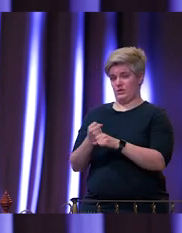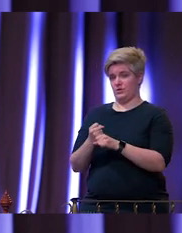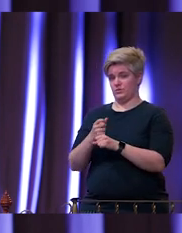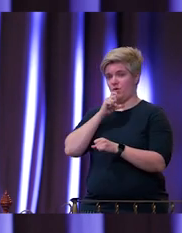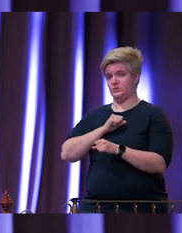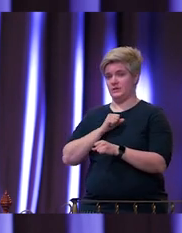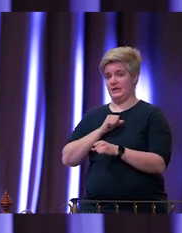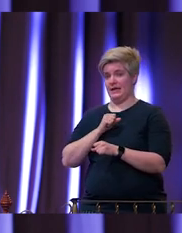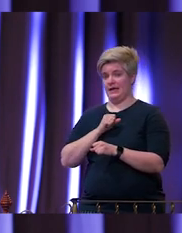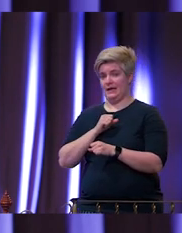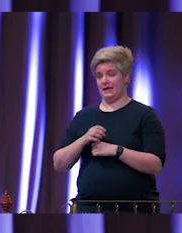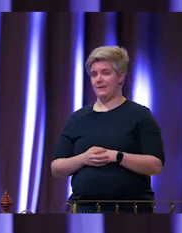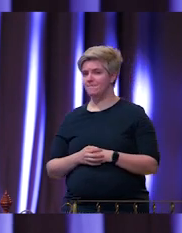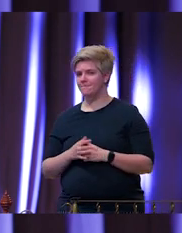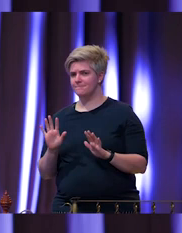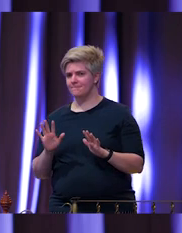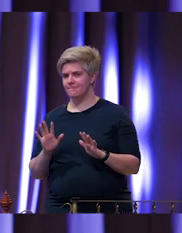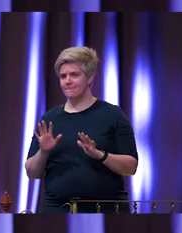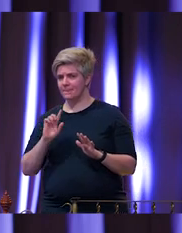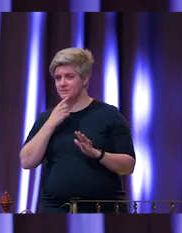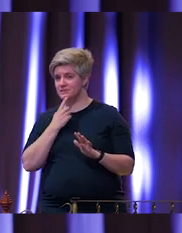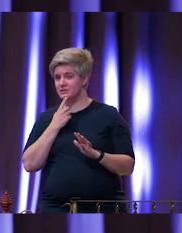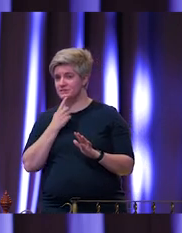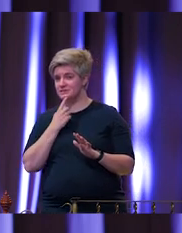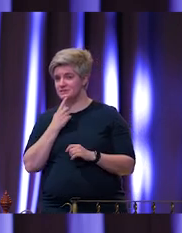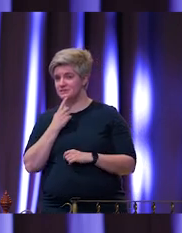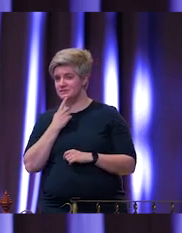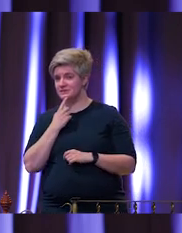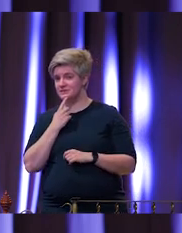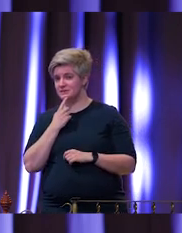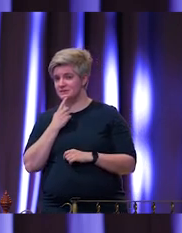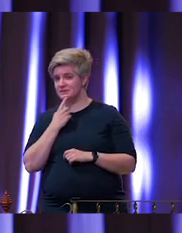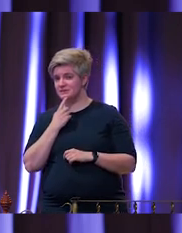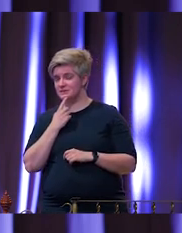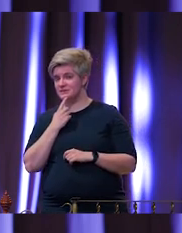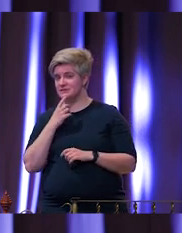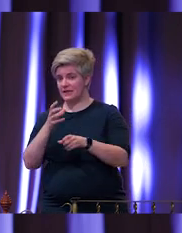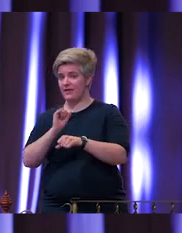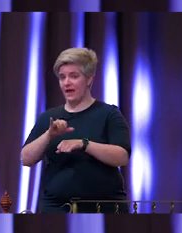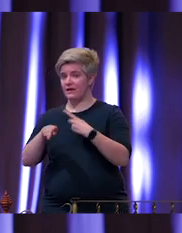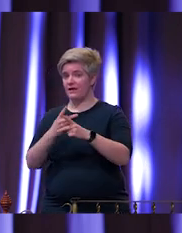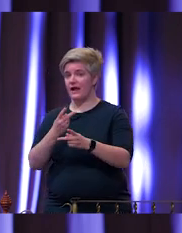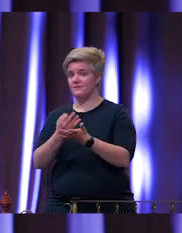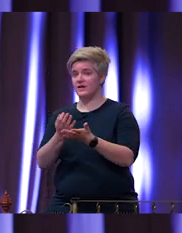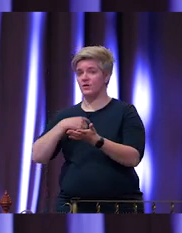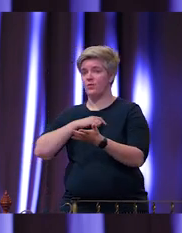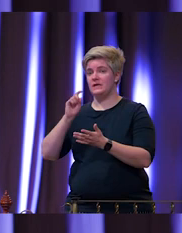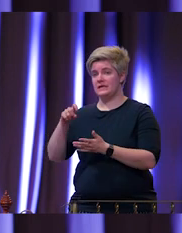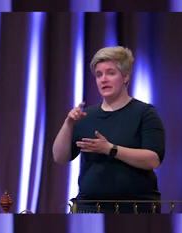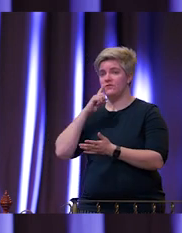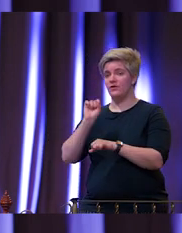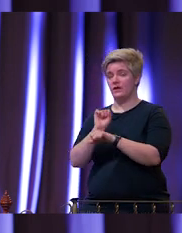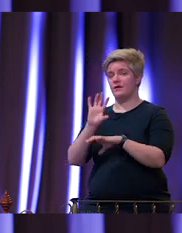long, I'm serious, I'm very serious, but to get the kind of funding we need with the kind of work that